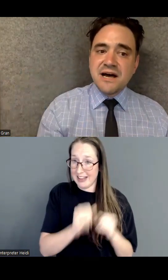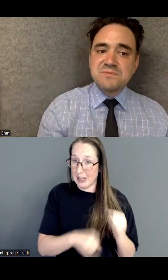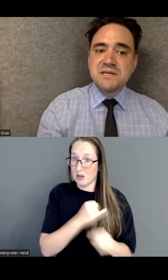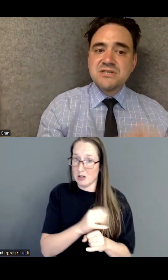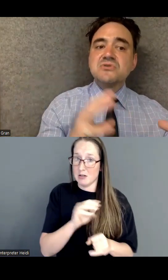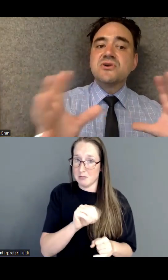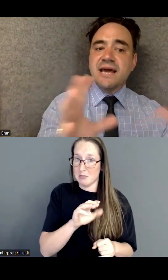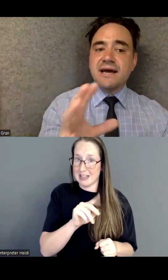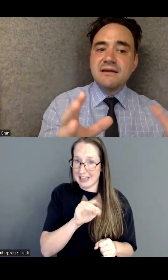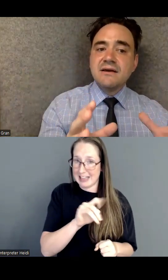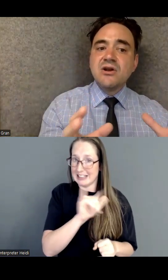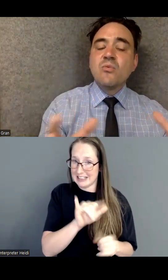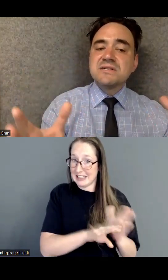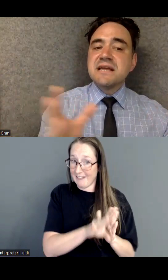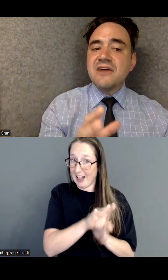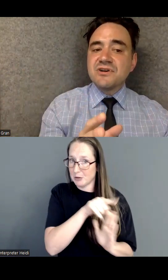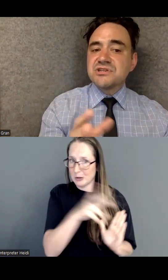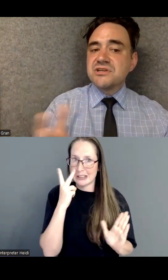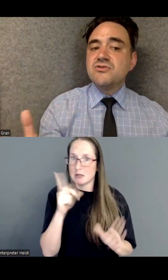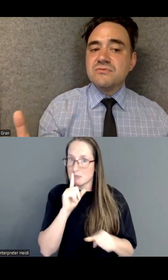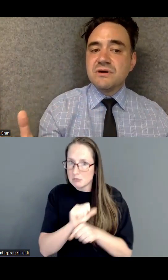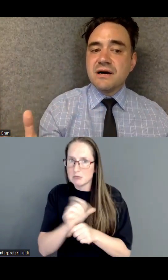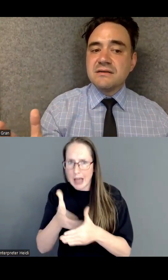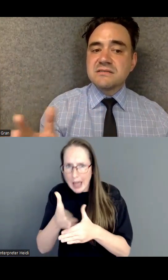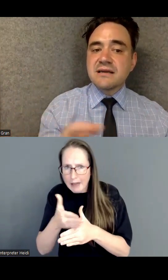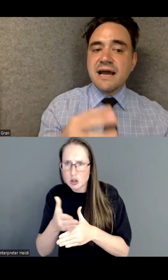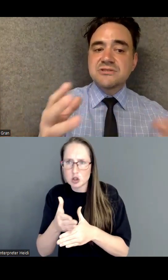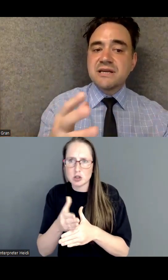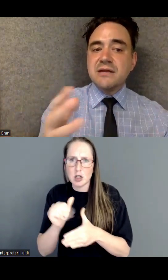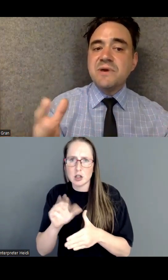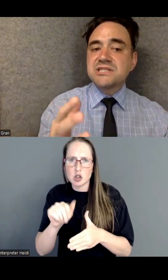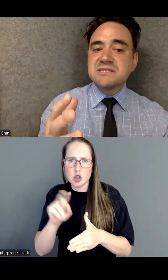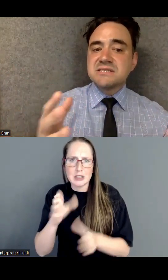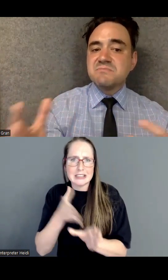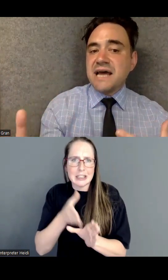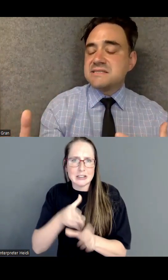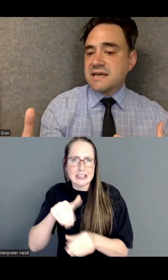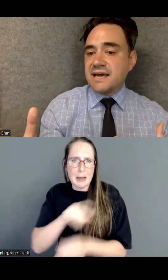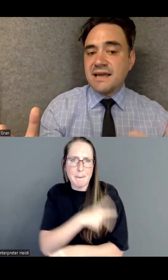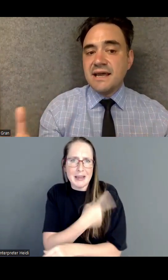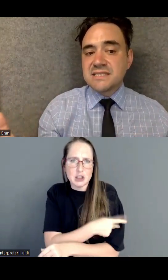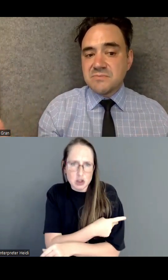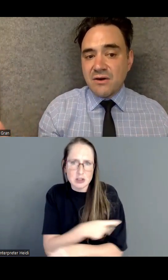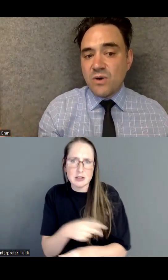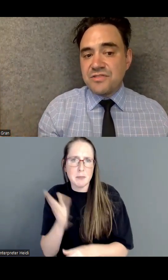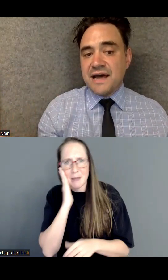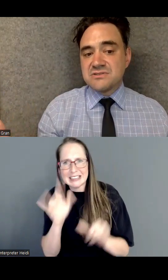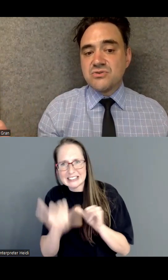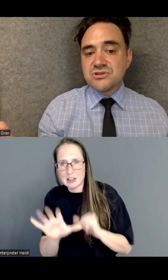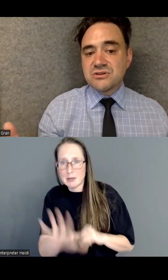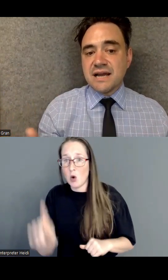McKinsey developed to look at, what is an average acute psychiatric inpatient bed stay. It's about